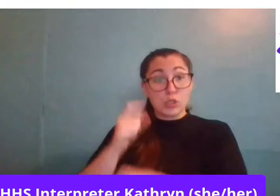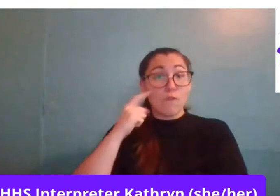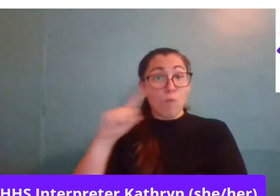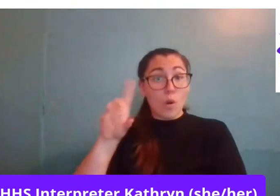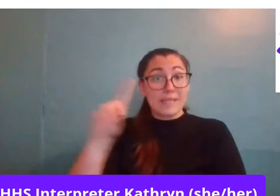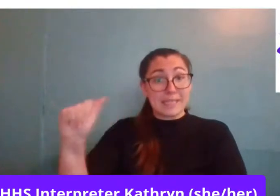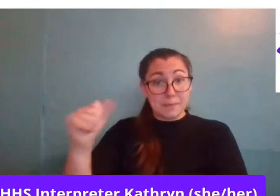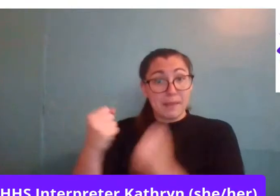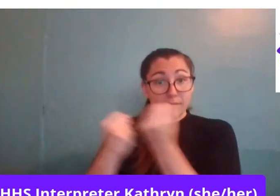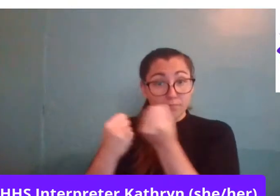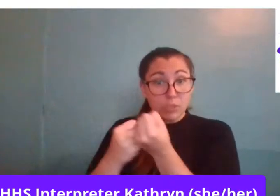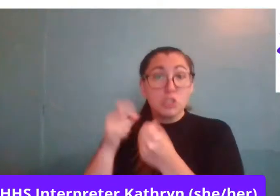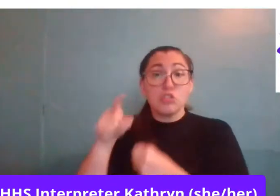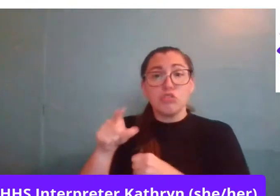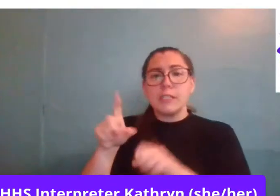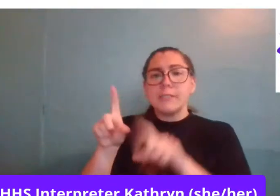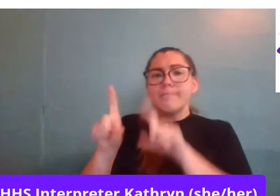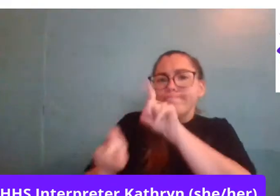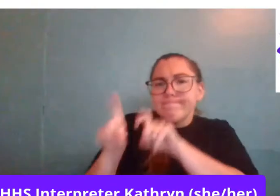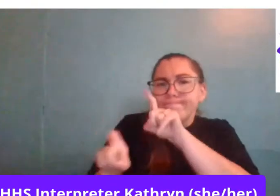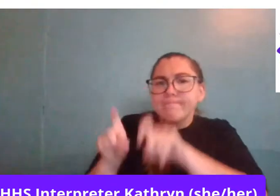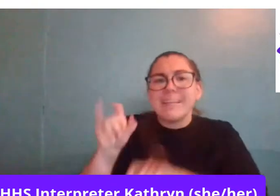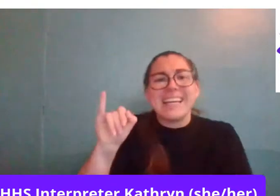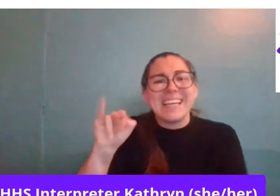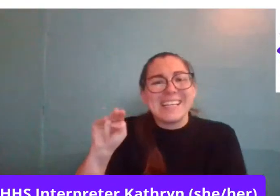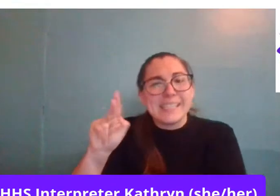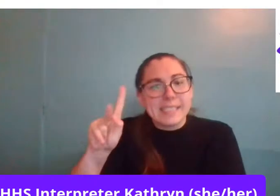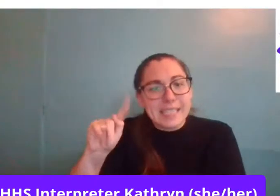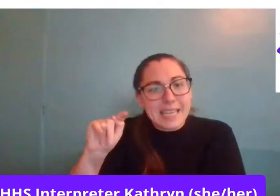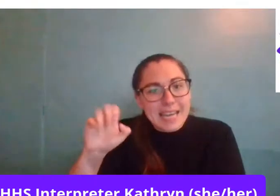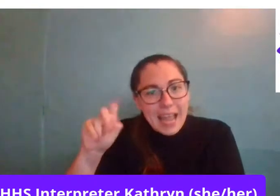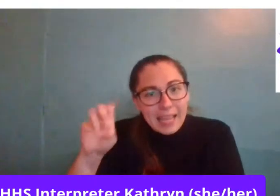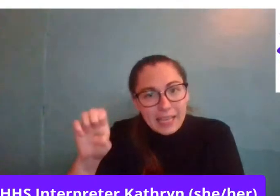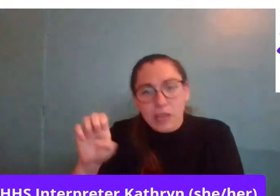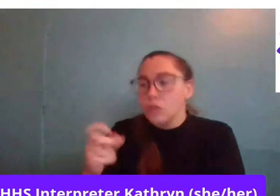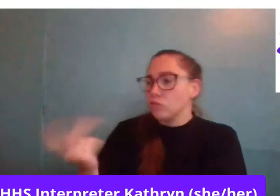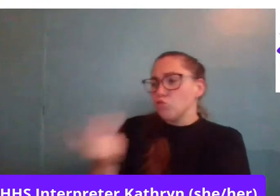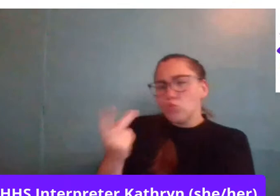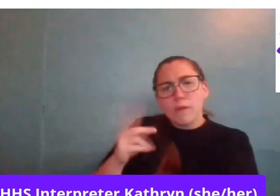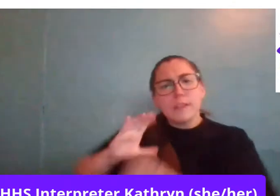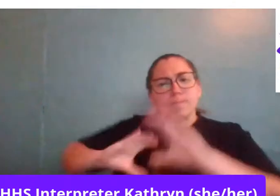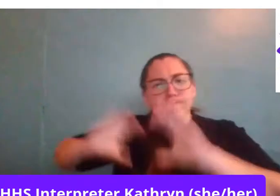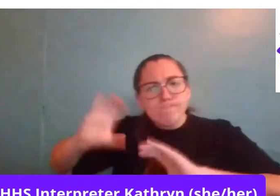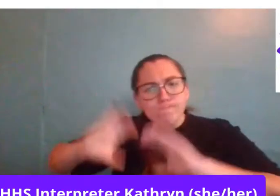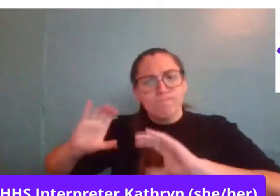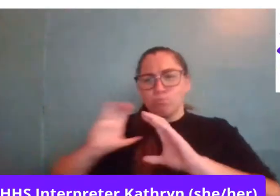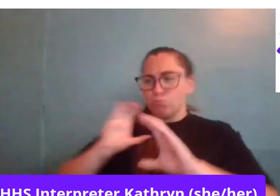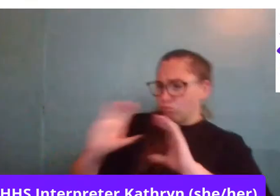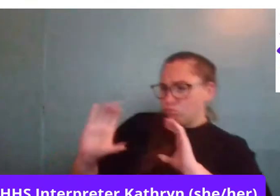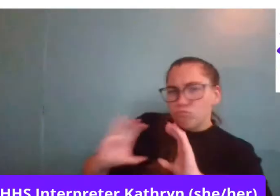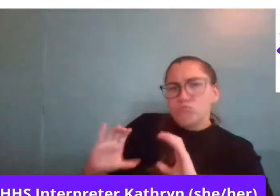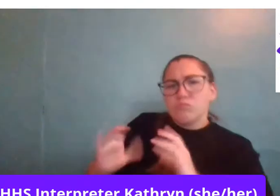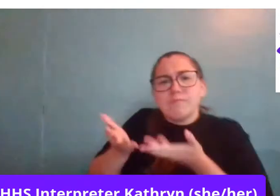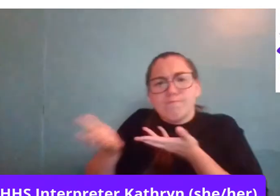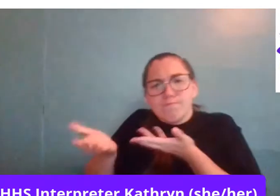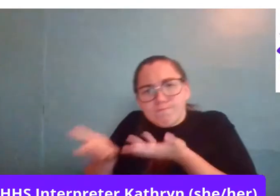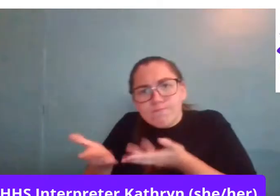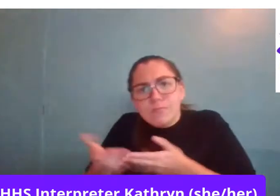the intake. We talked. And she came in. She told me that I had to come into her